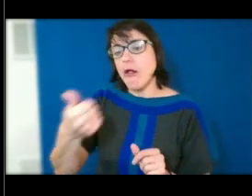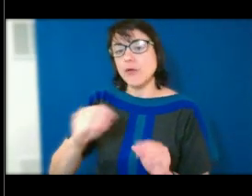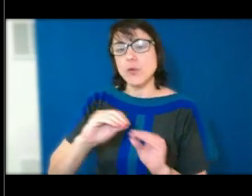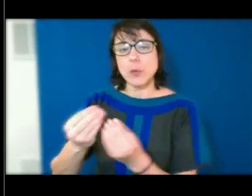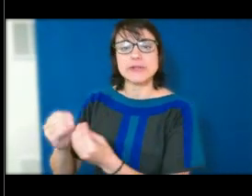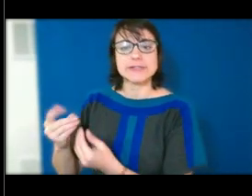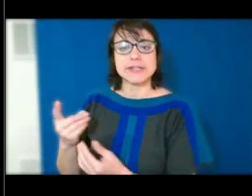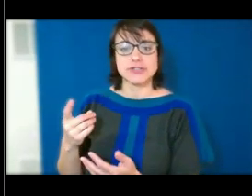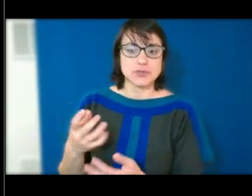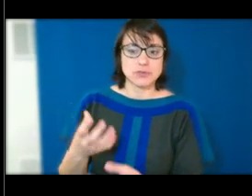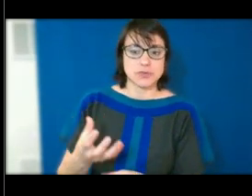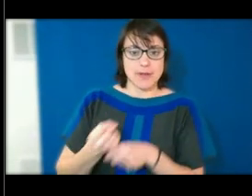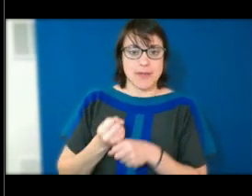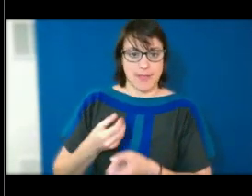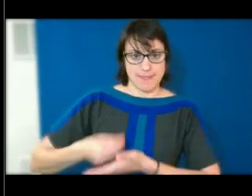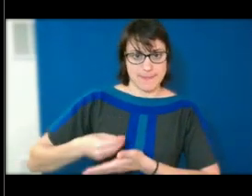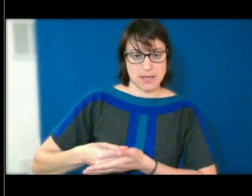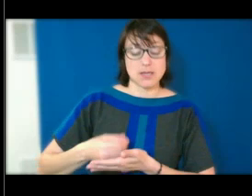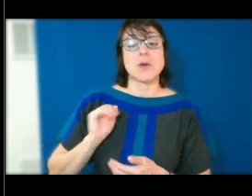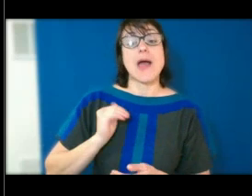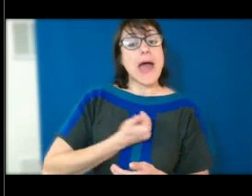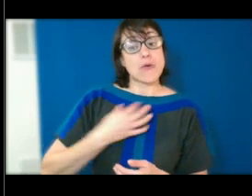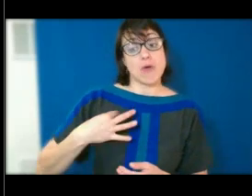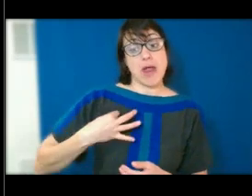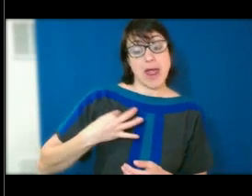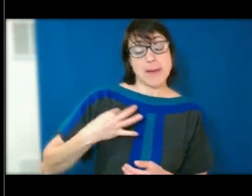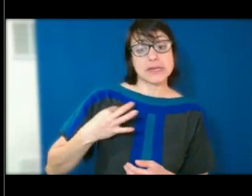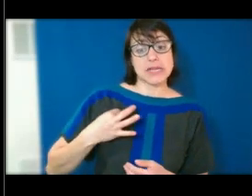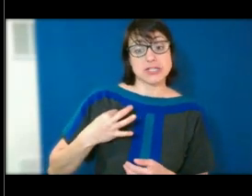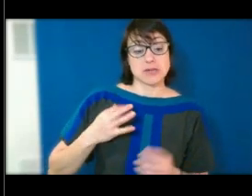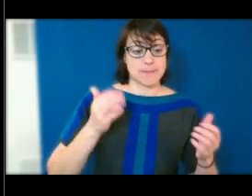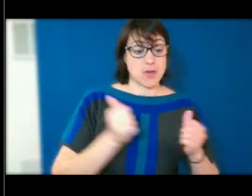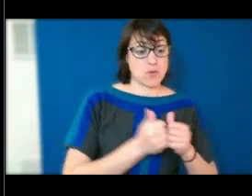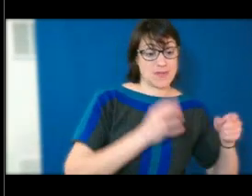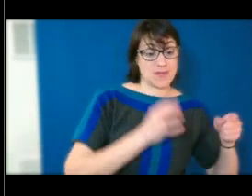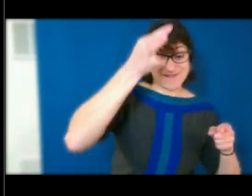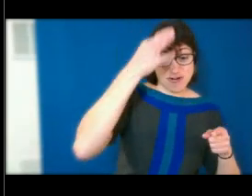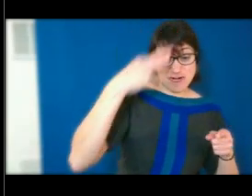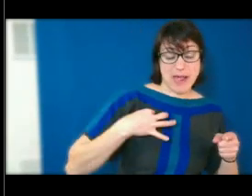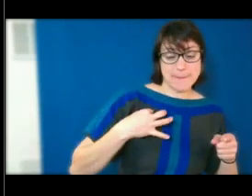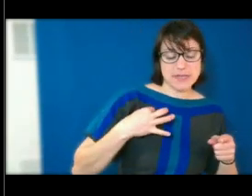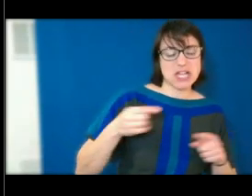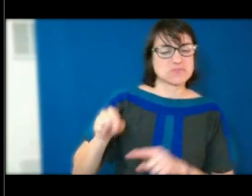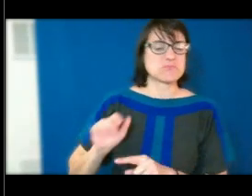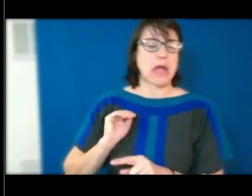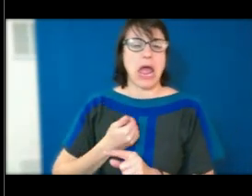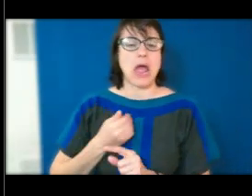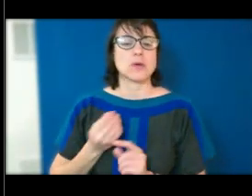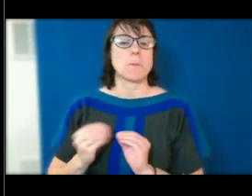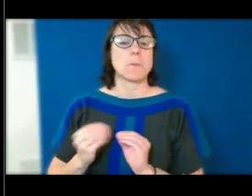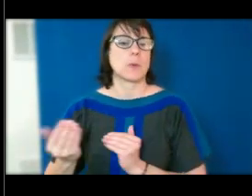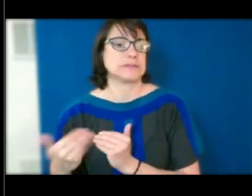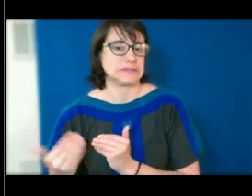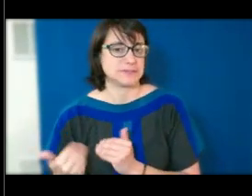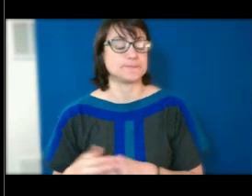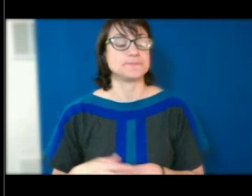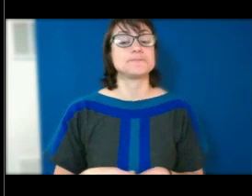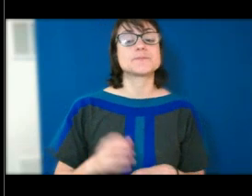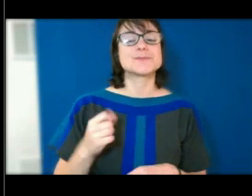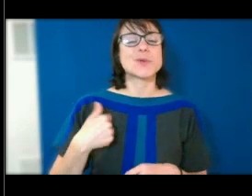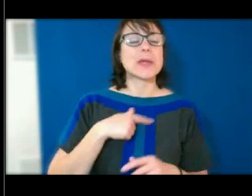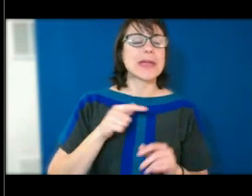onerous than a federal application. And so we can really, as we say, spread the love to many more